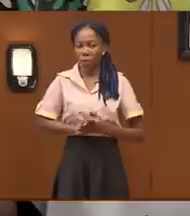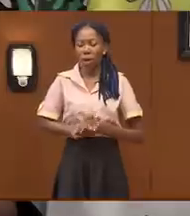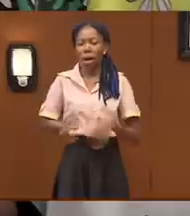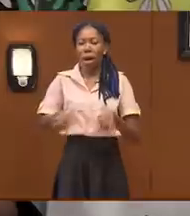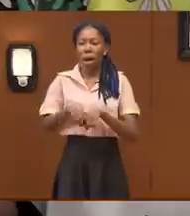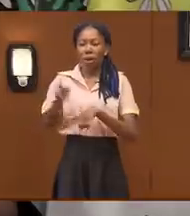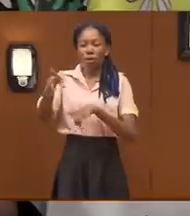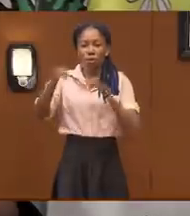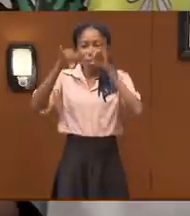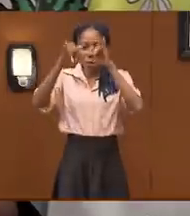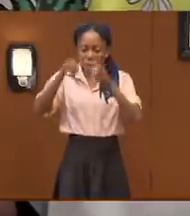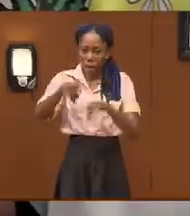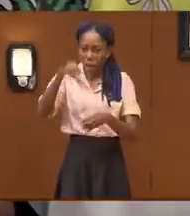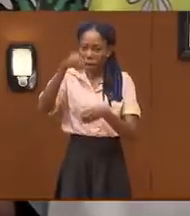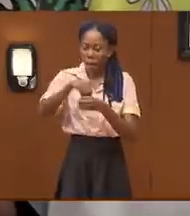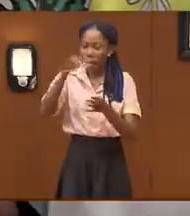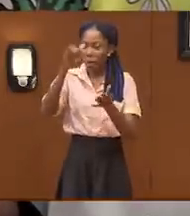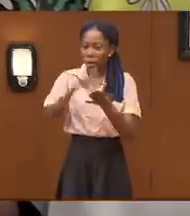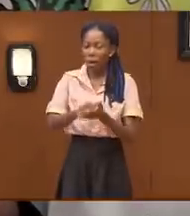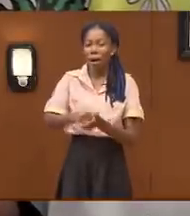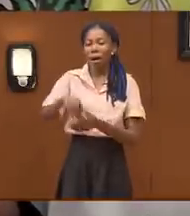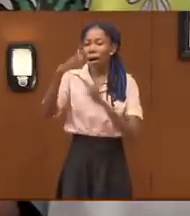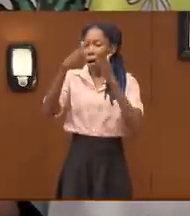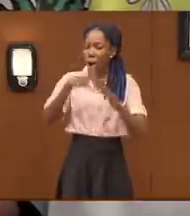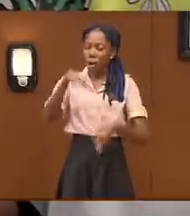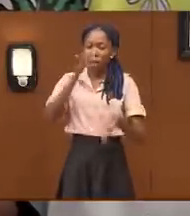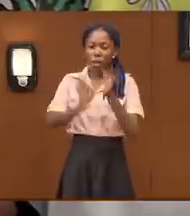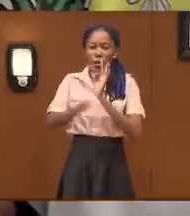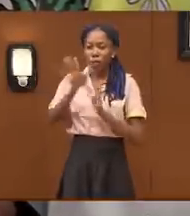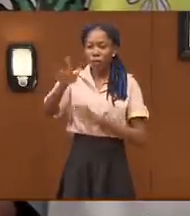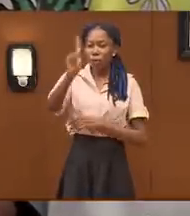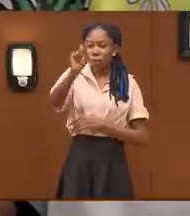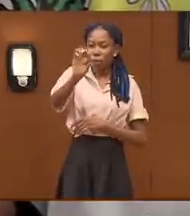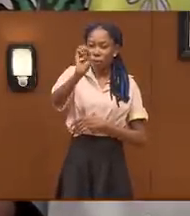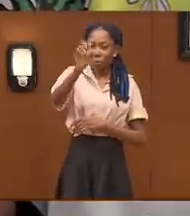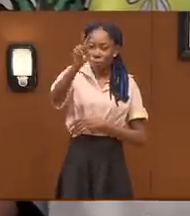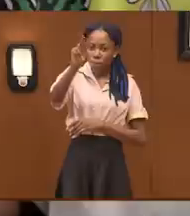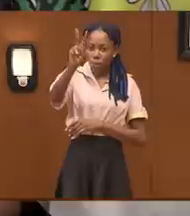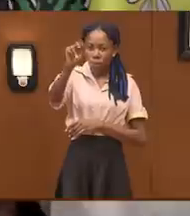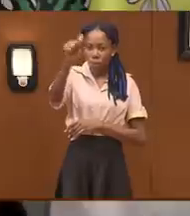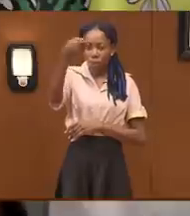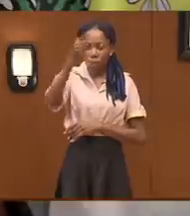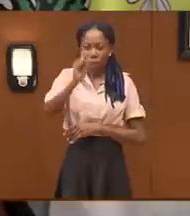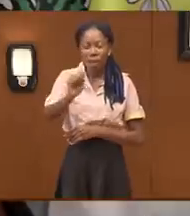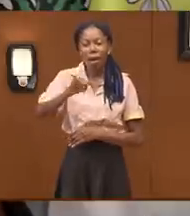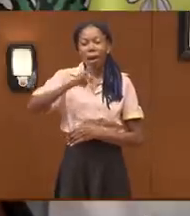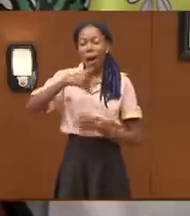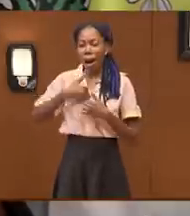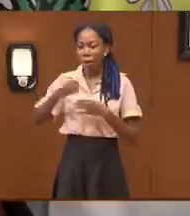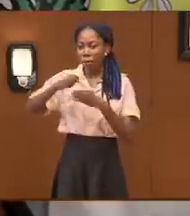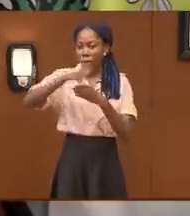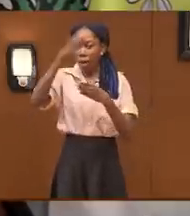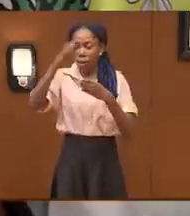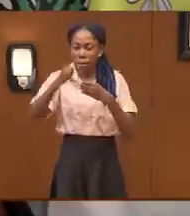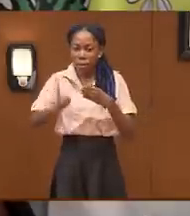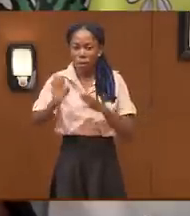as your tenancy has expired, if I don't intend to renew your tenancy as a